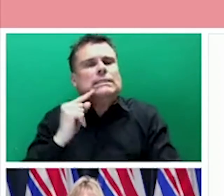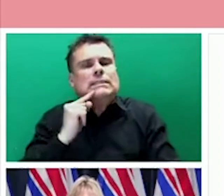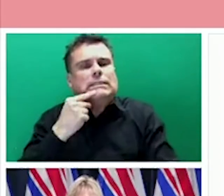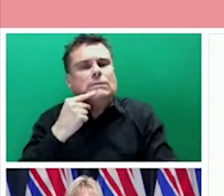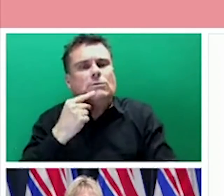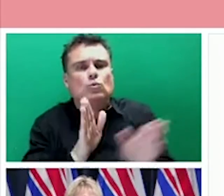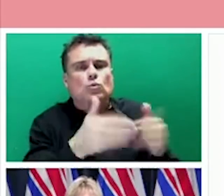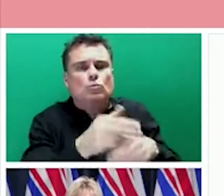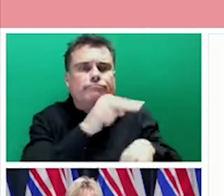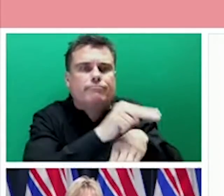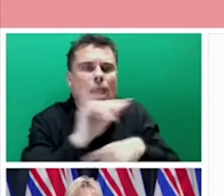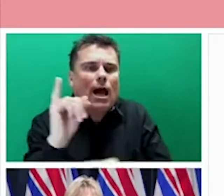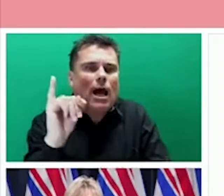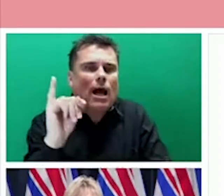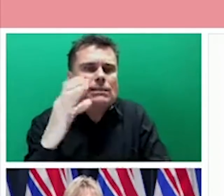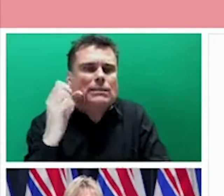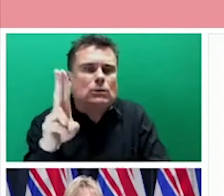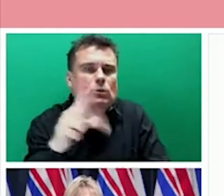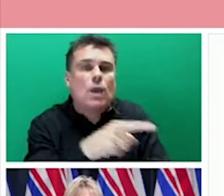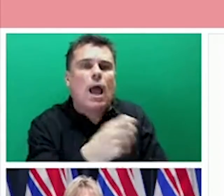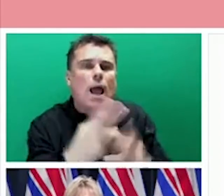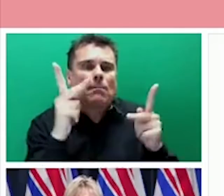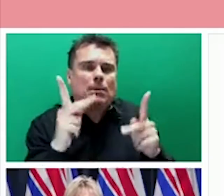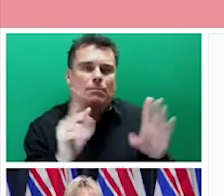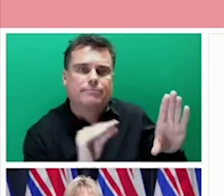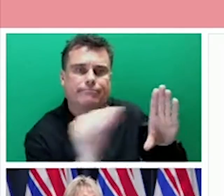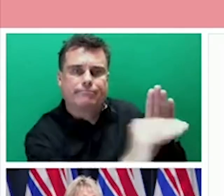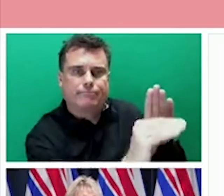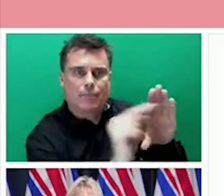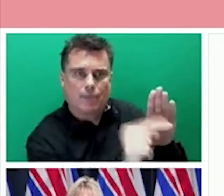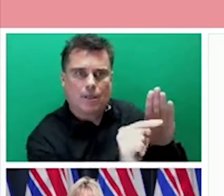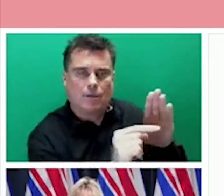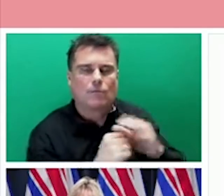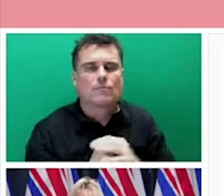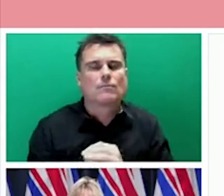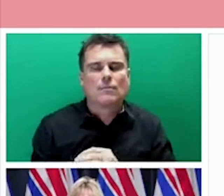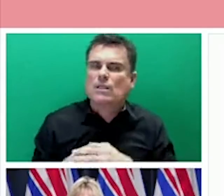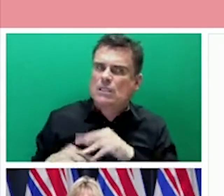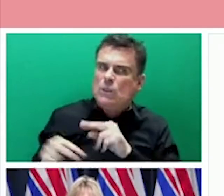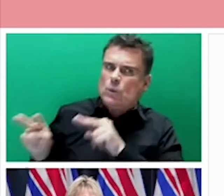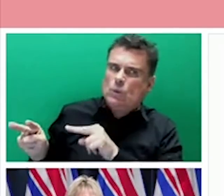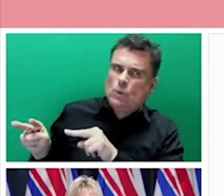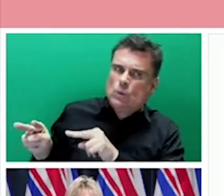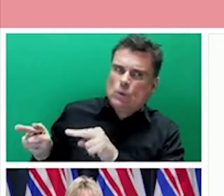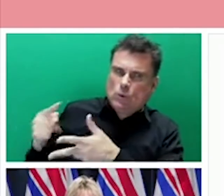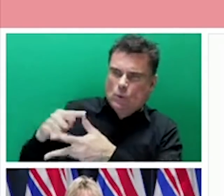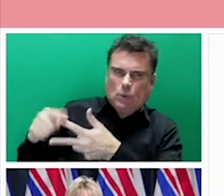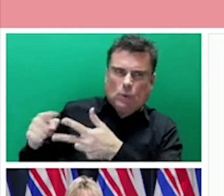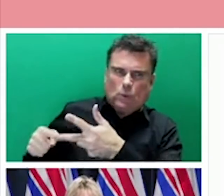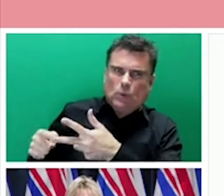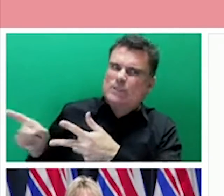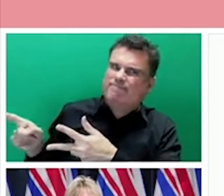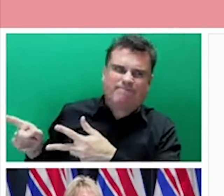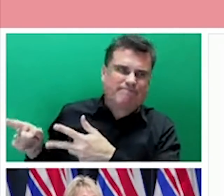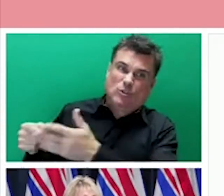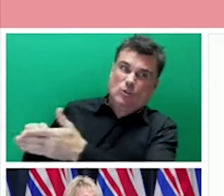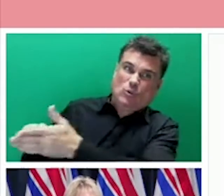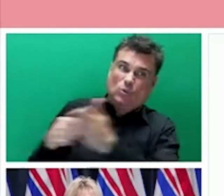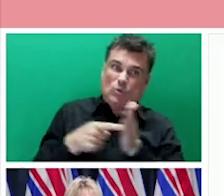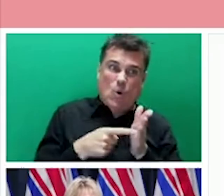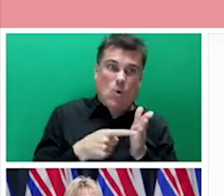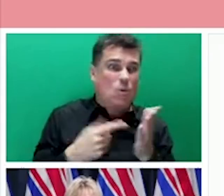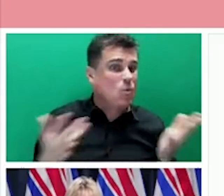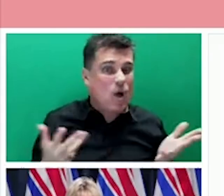hundreds of people that are in hospitals across the province right now are receiving the care they need in a safe way, but it